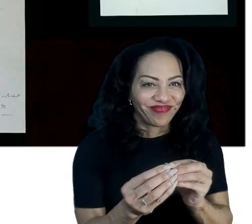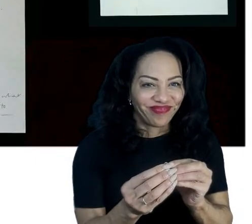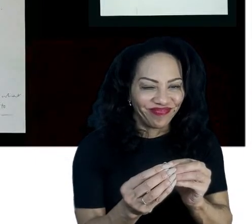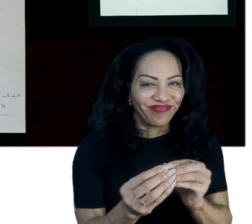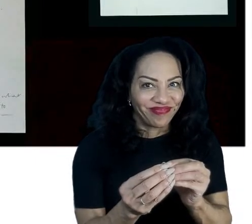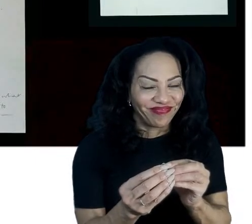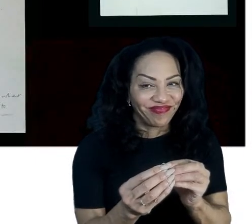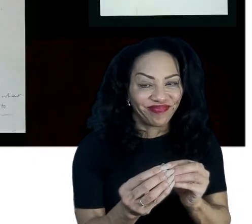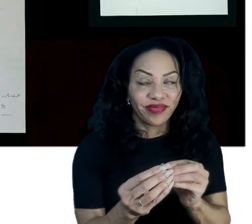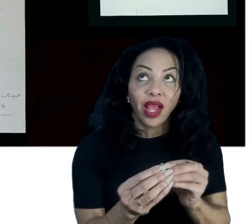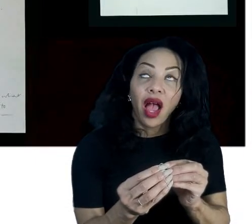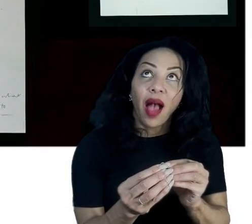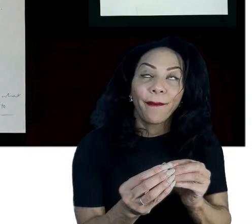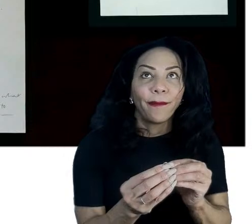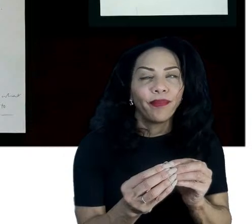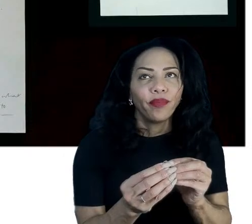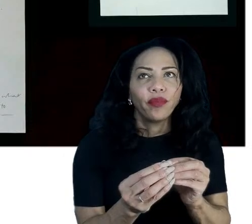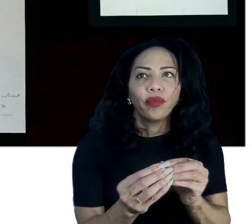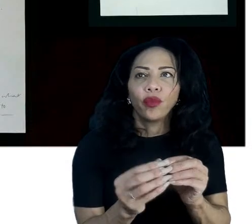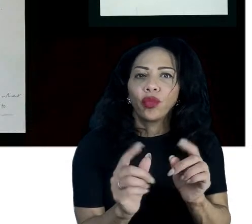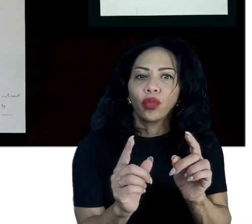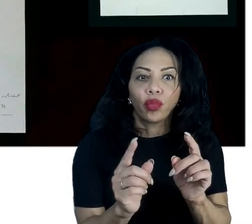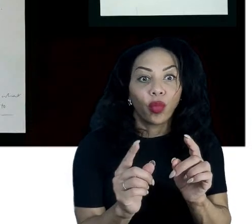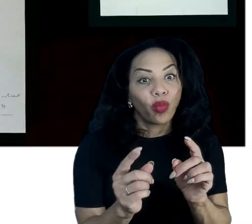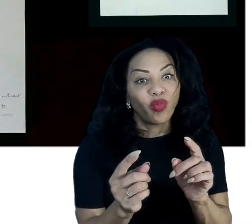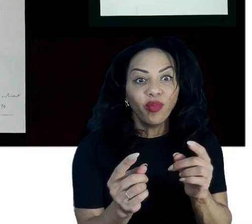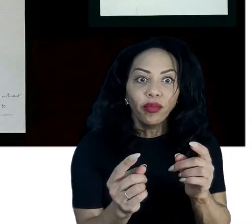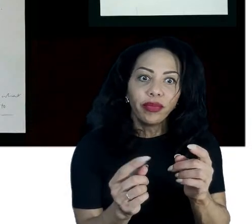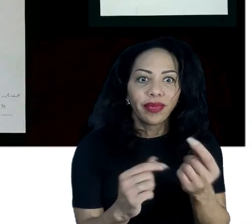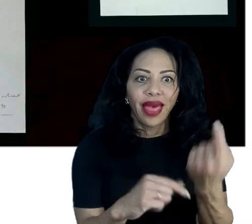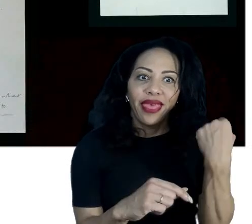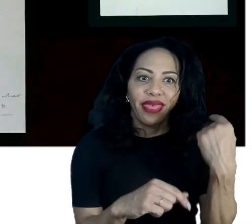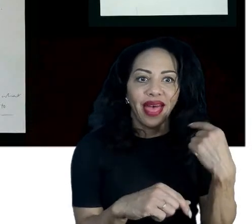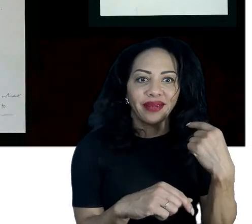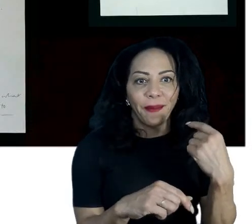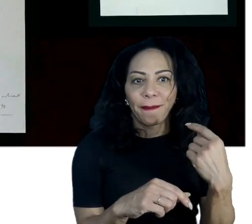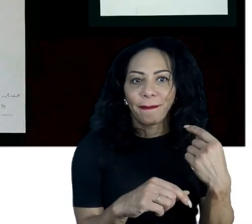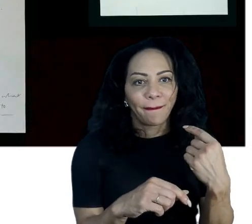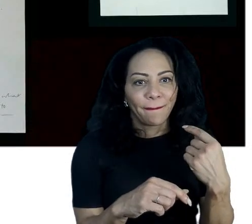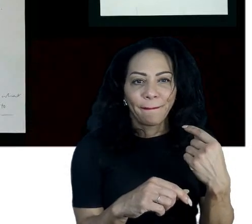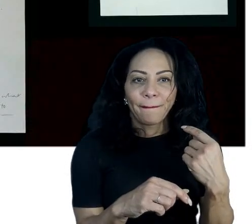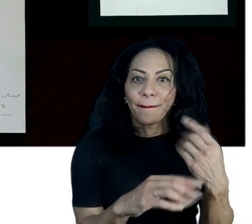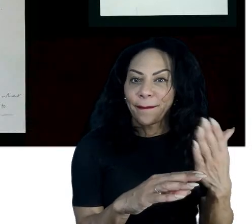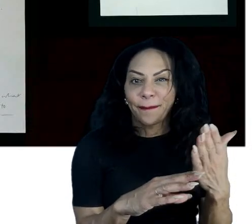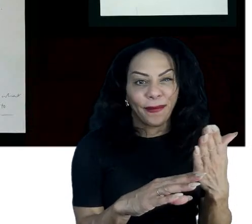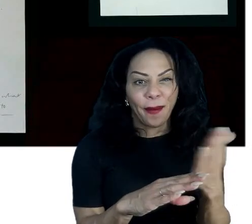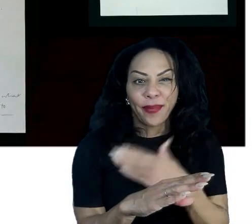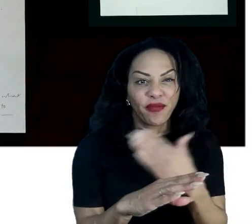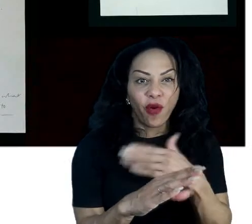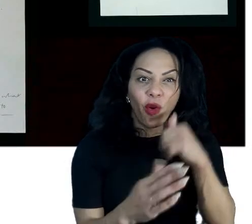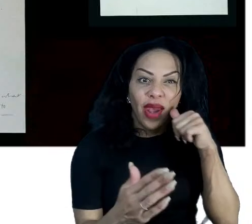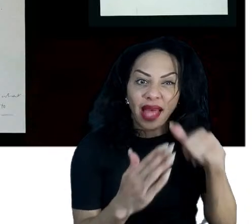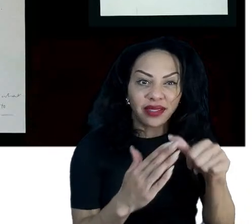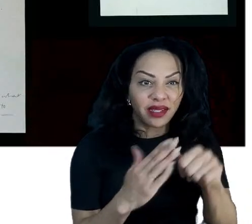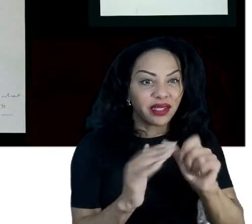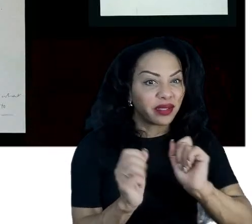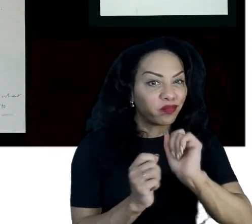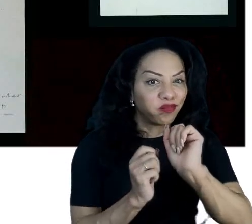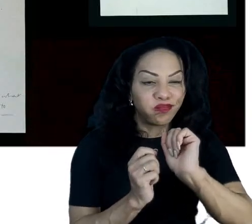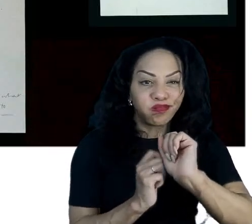what else did we have? Letters. Before we sent each other letters in the post.